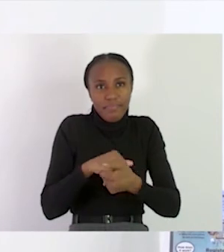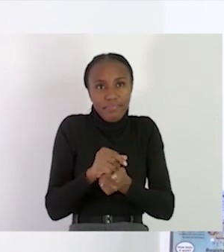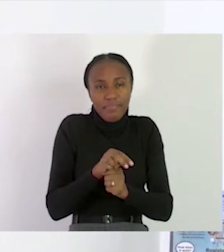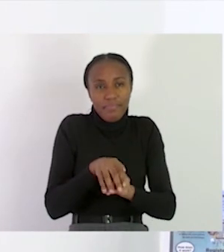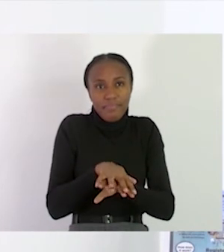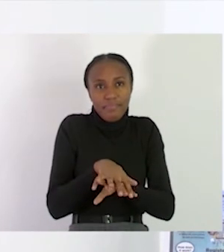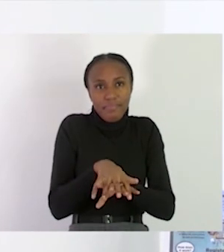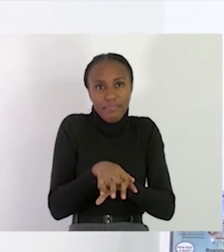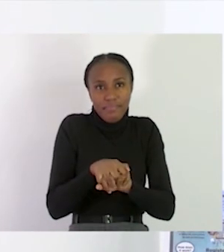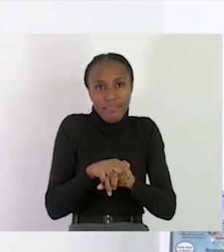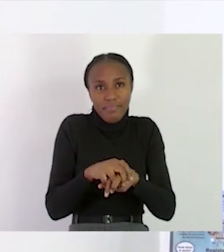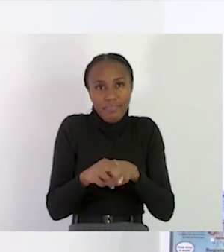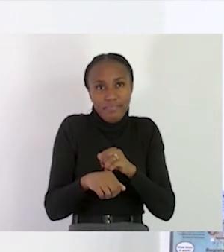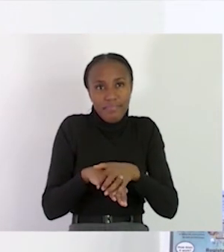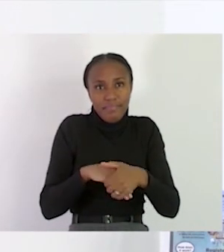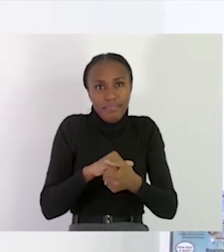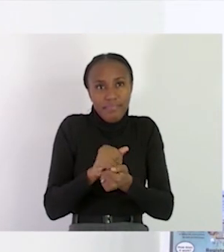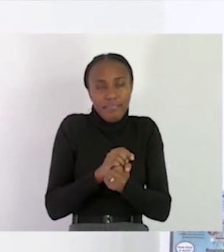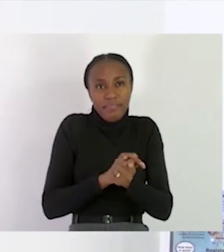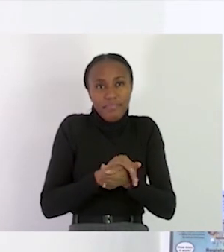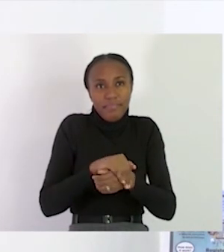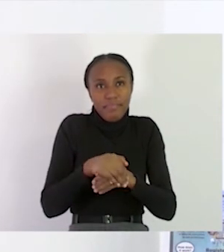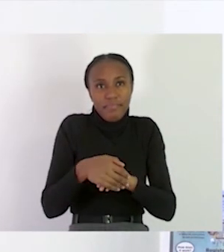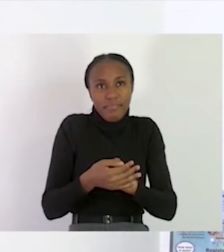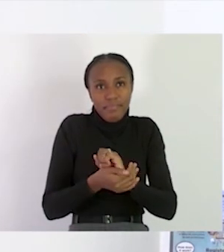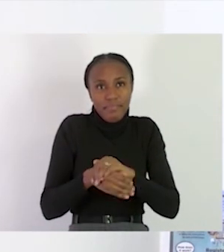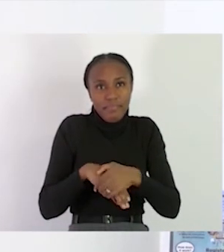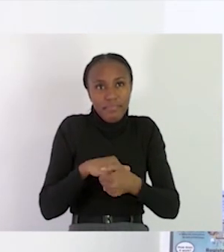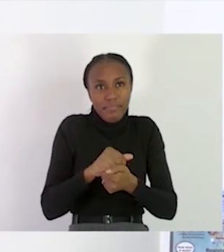Keep busy, stay home, stay safe. Thank you.